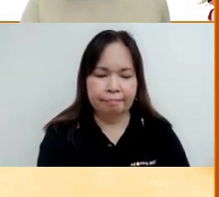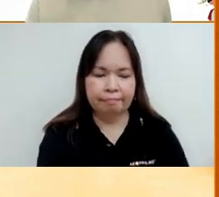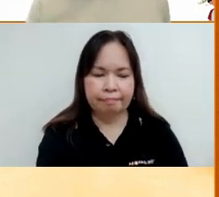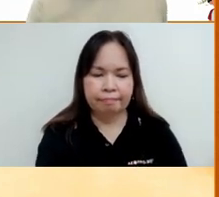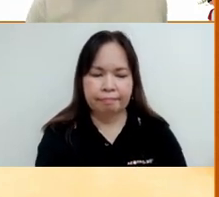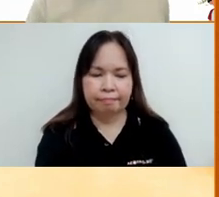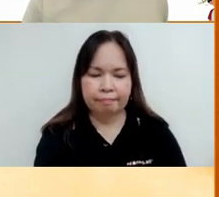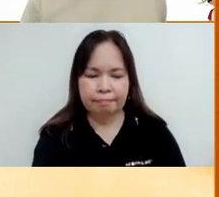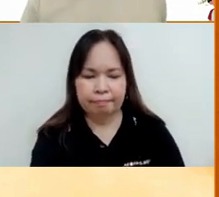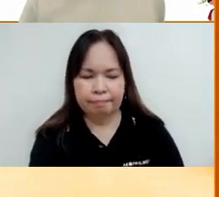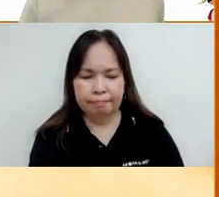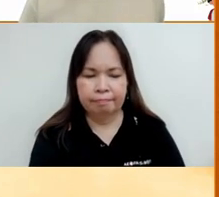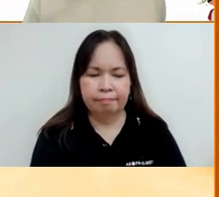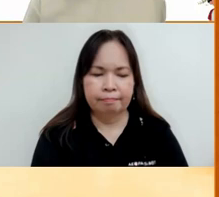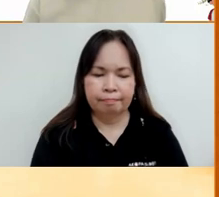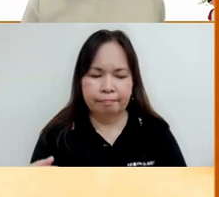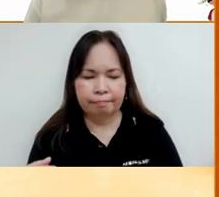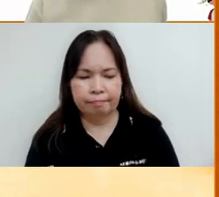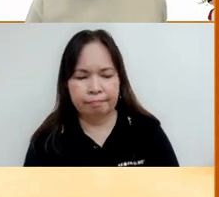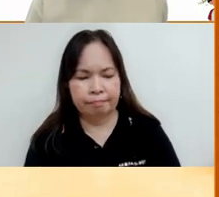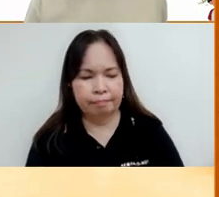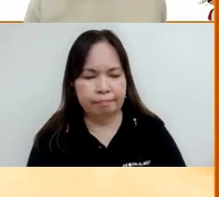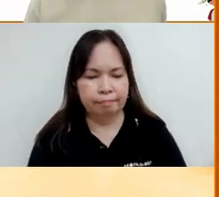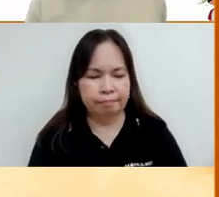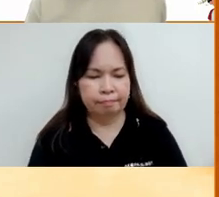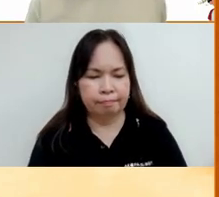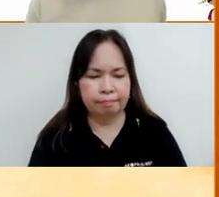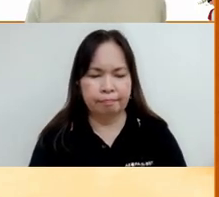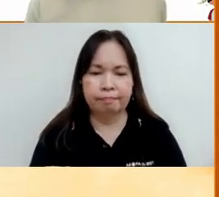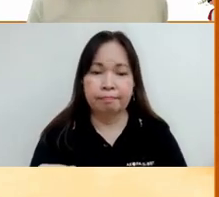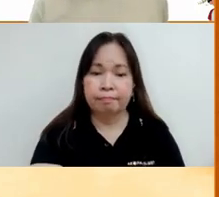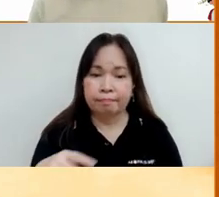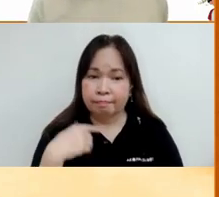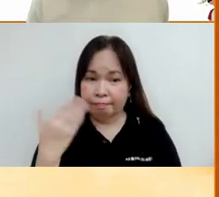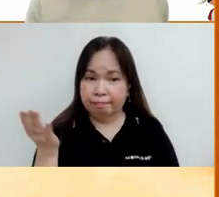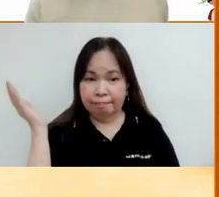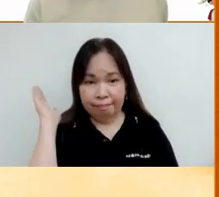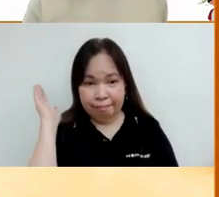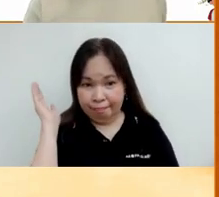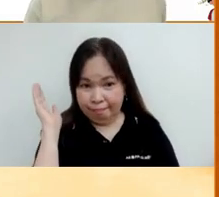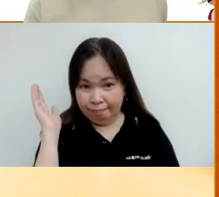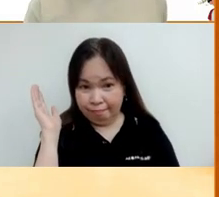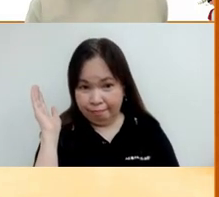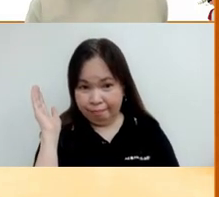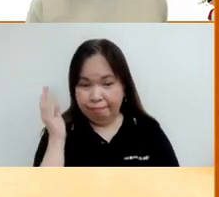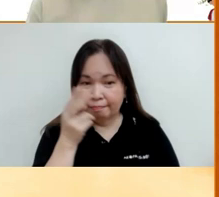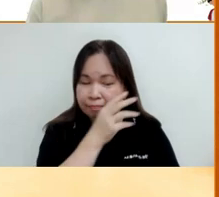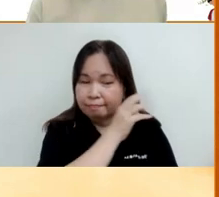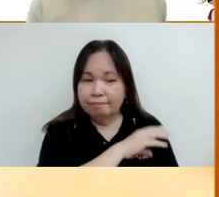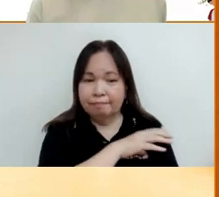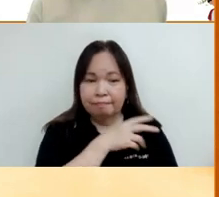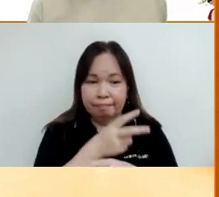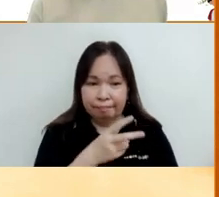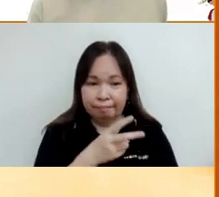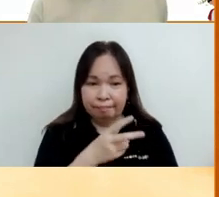we have our next presenter. She is a co-founder and a clinical supervisor at We Thrive Consultancy